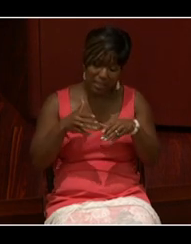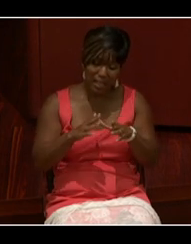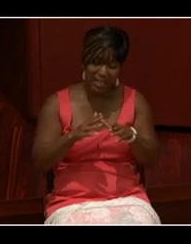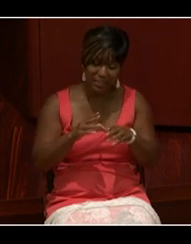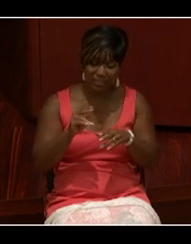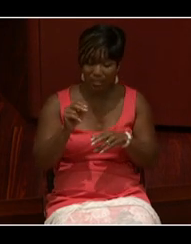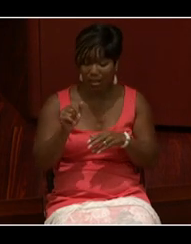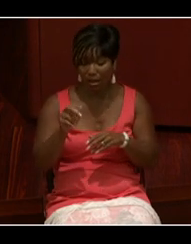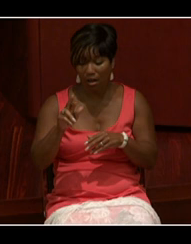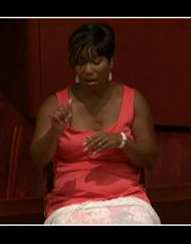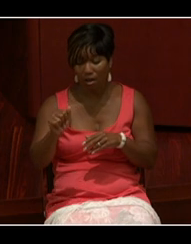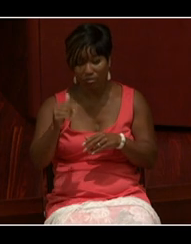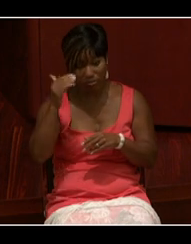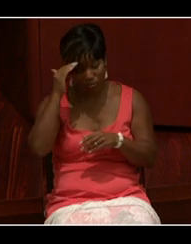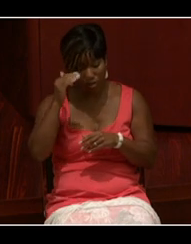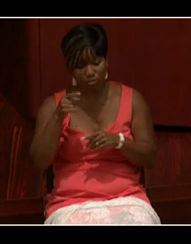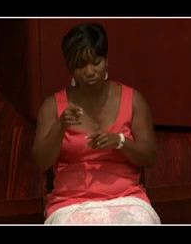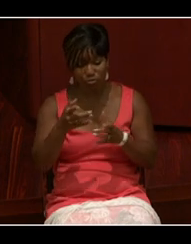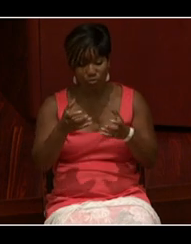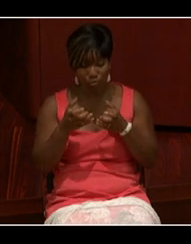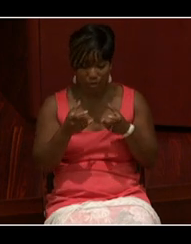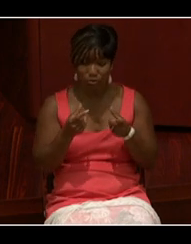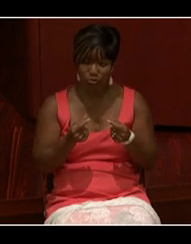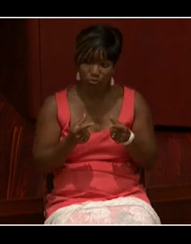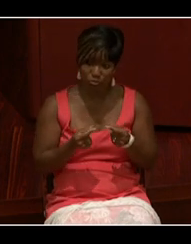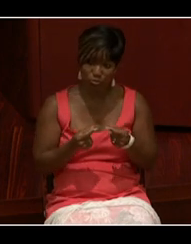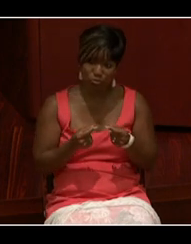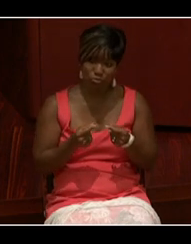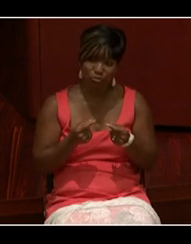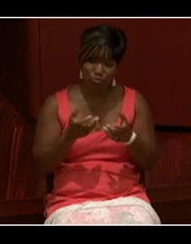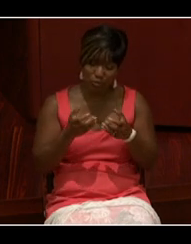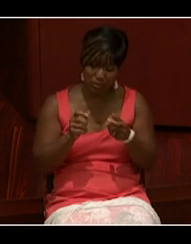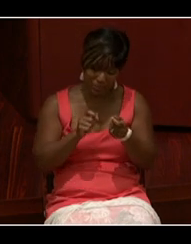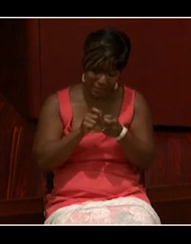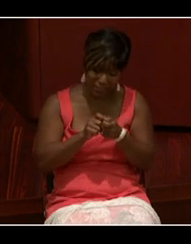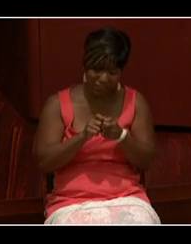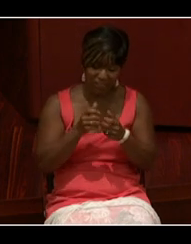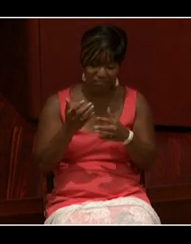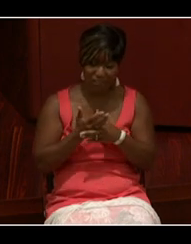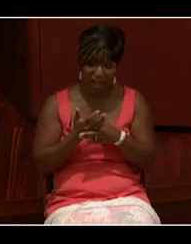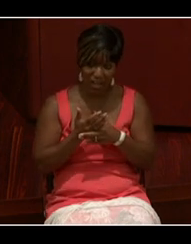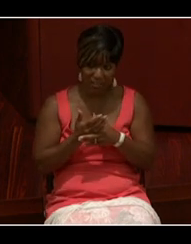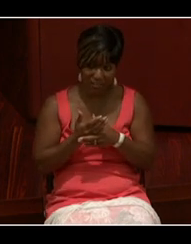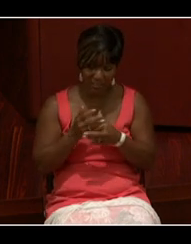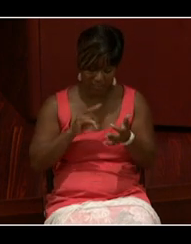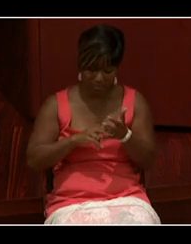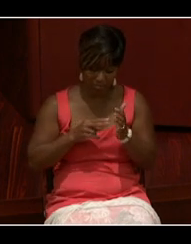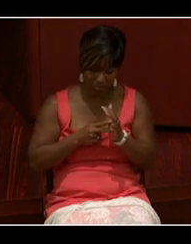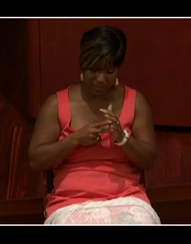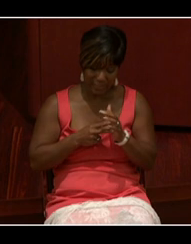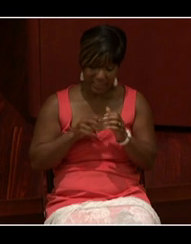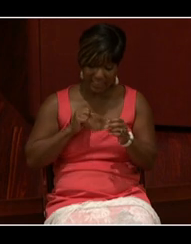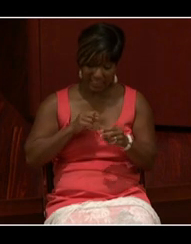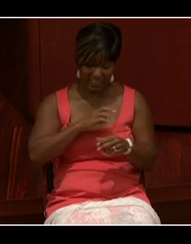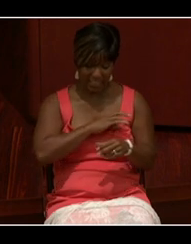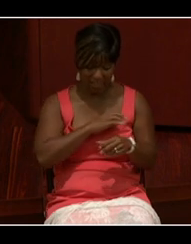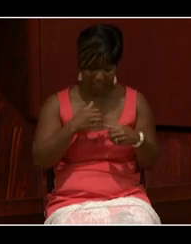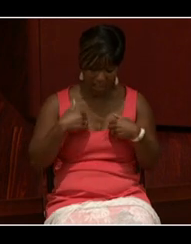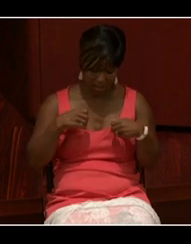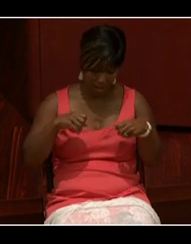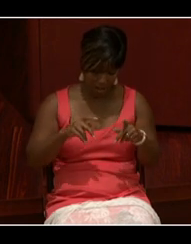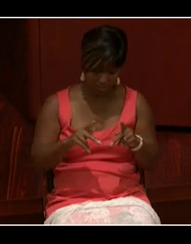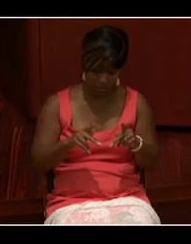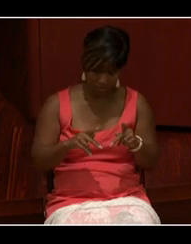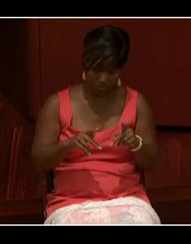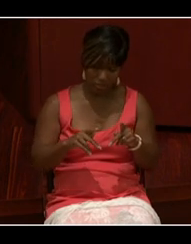Archives site know that you want to view a particular inmate case file. This will give the archives staff a chance to locate and pull records